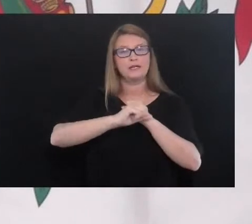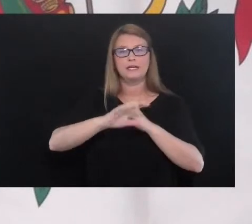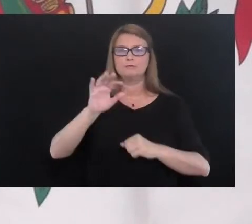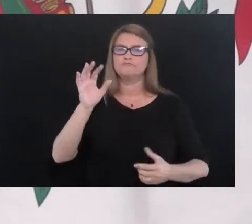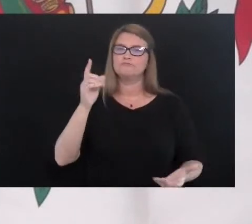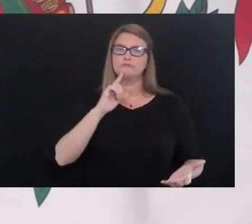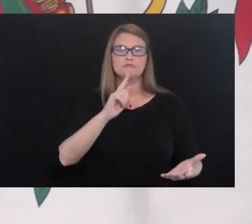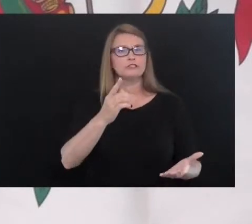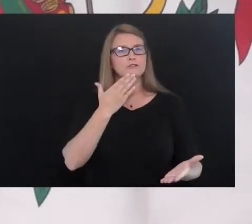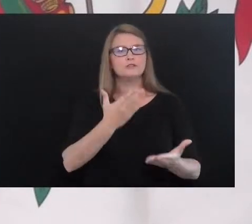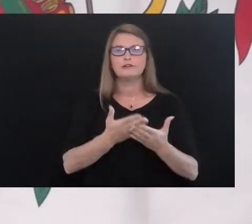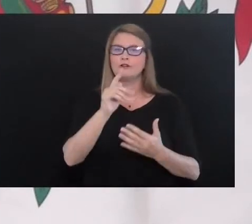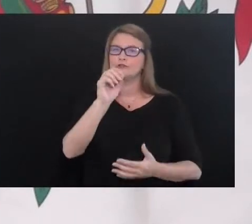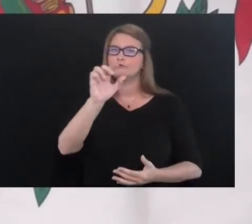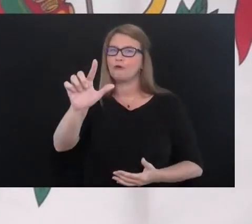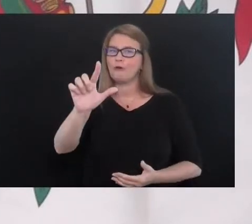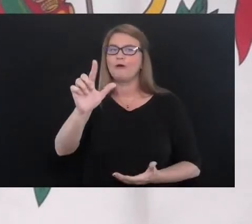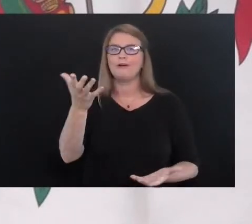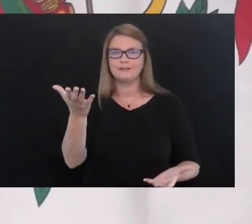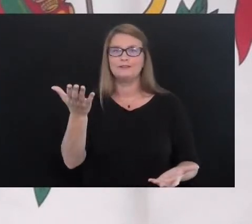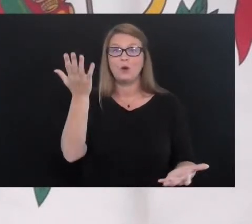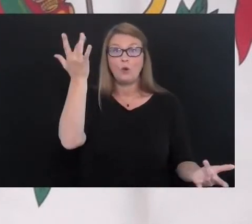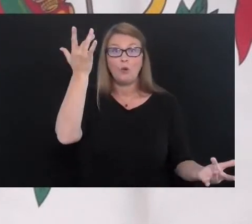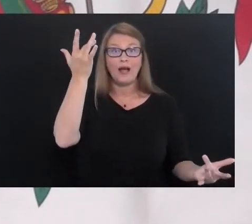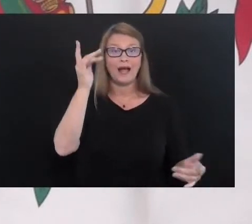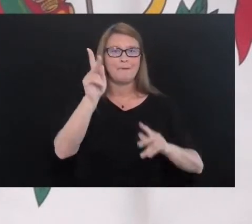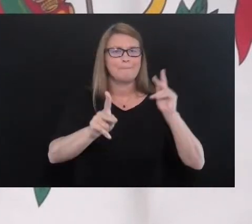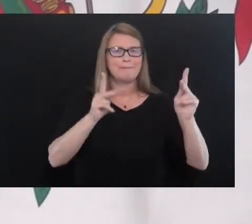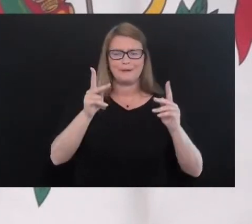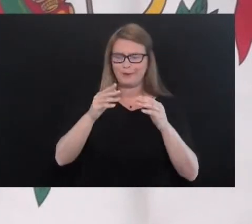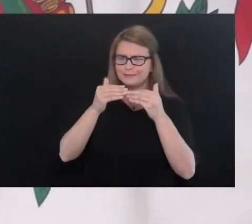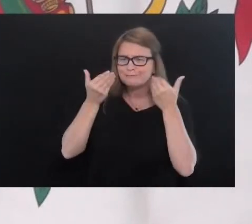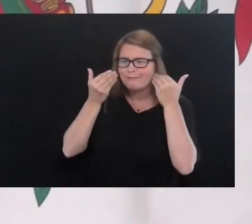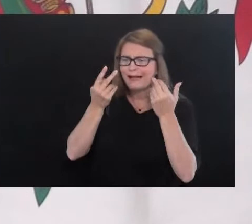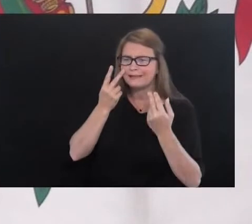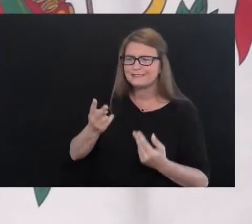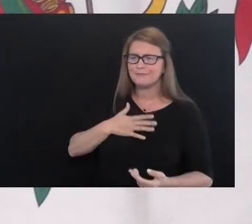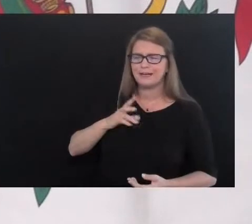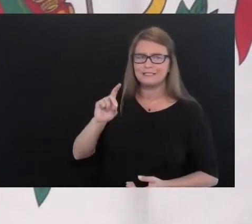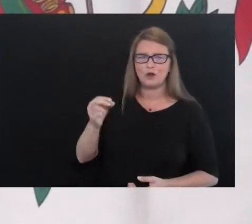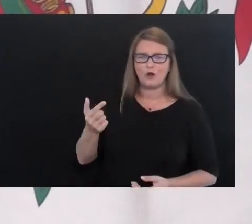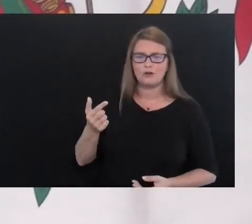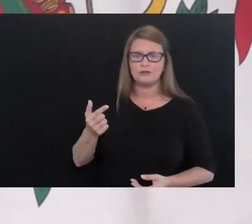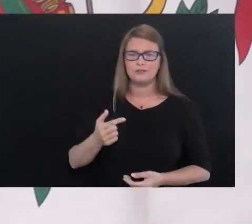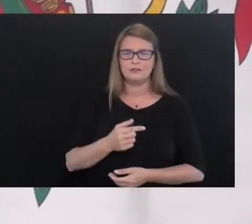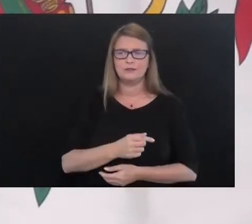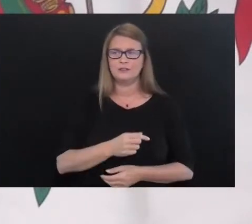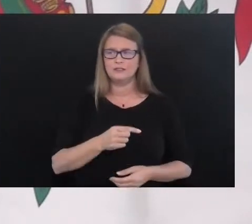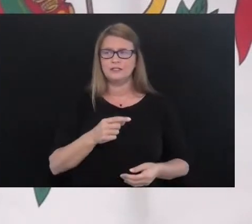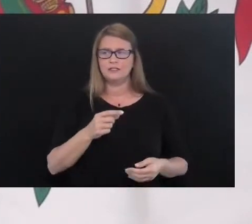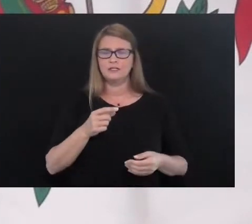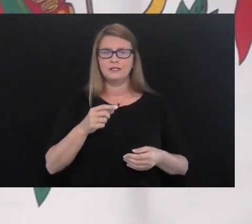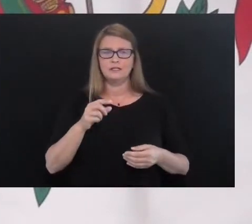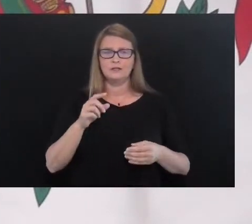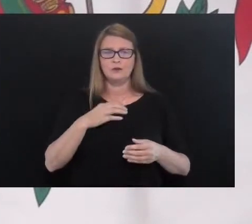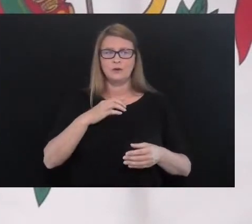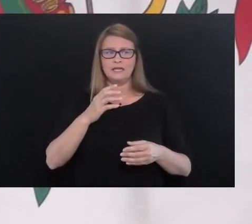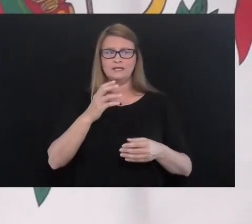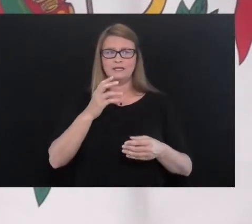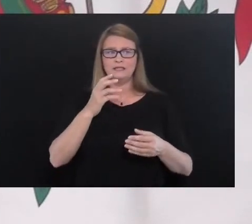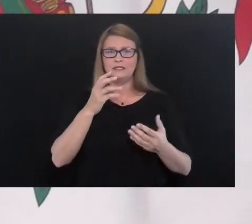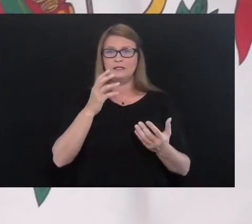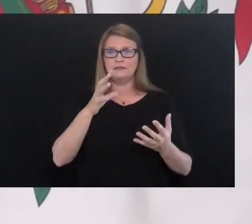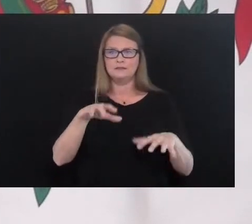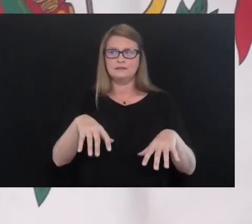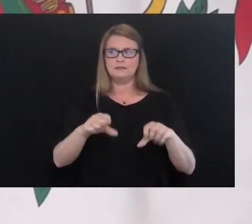She absolutely makes people smile and loves everybody. And at the end of the day, we can take